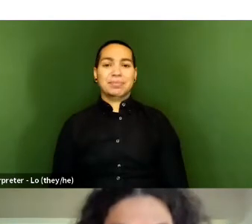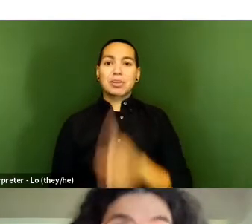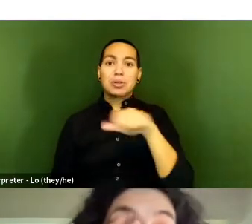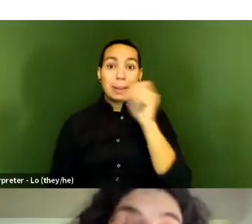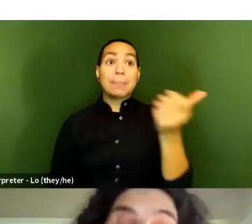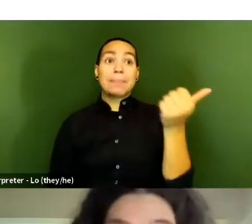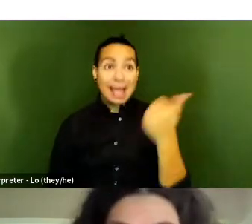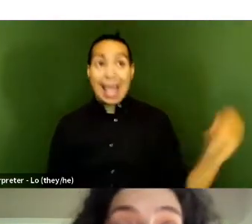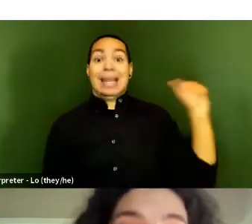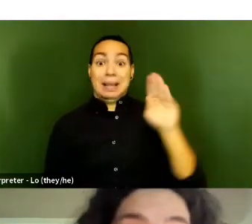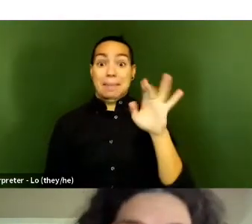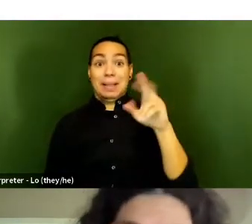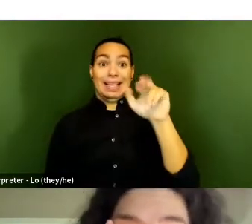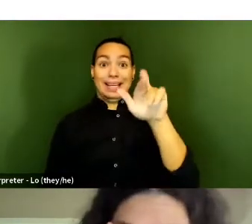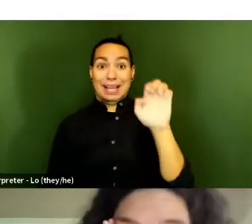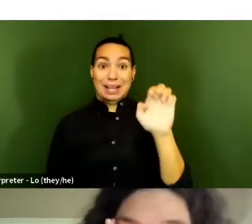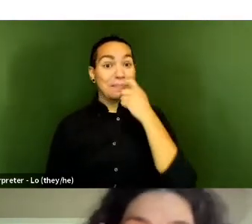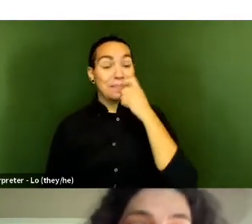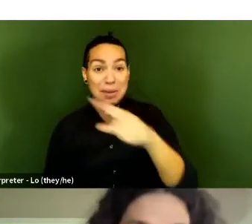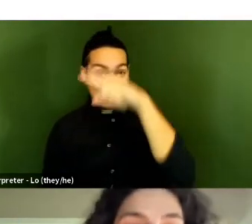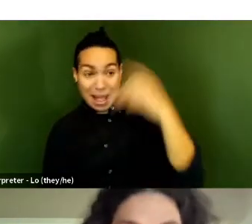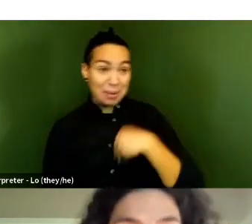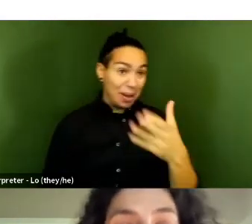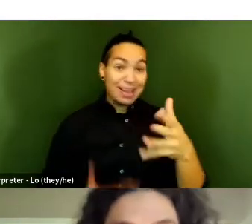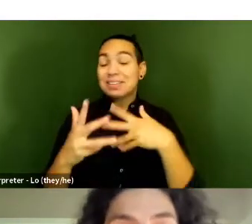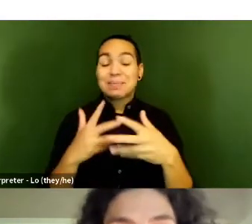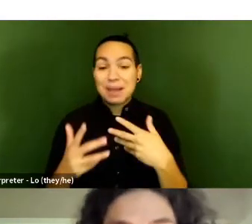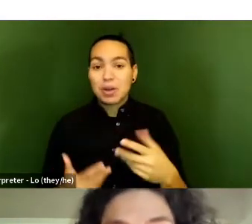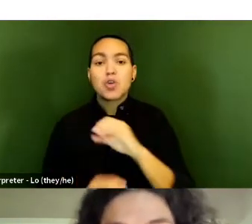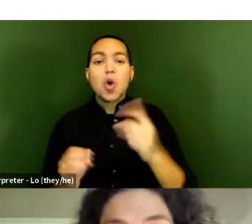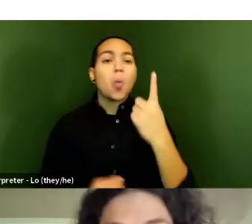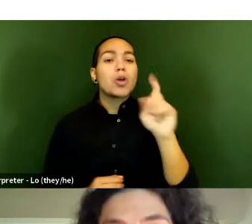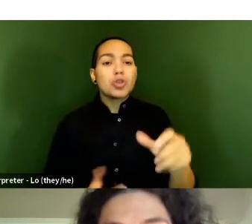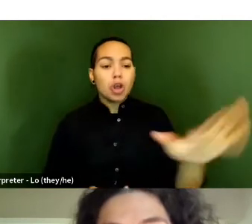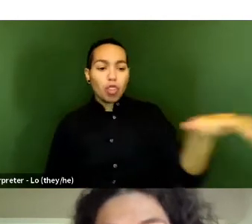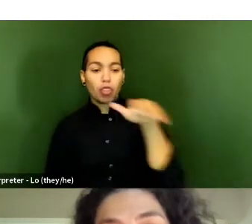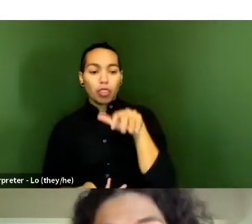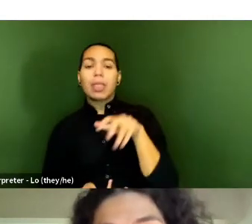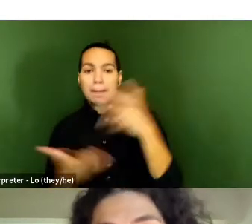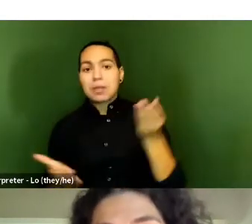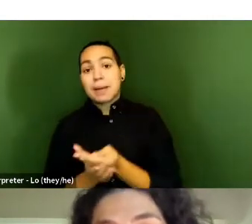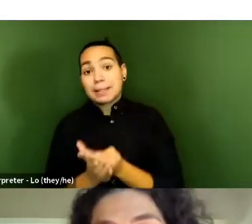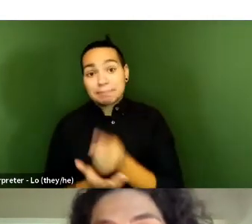billionaires. Actually, that's just the fact. Like nobody should ever have that much wealth.